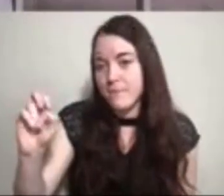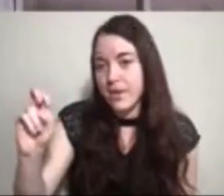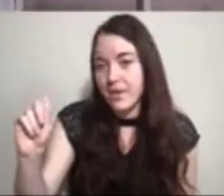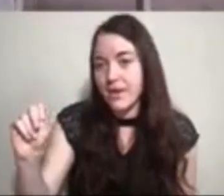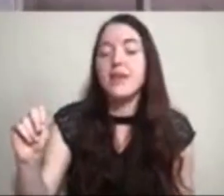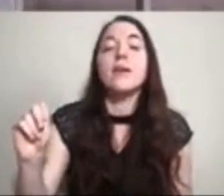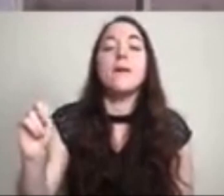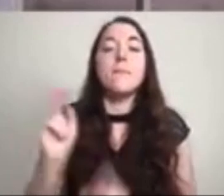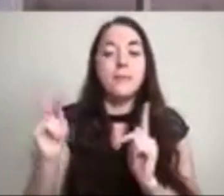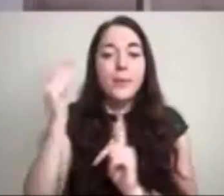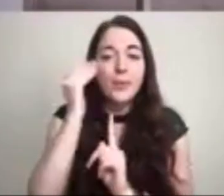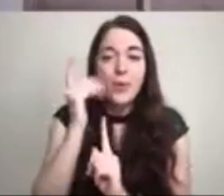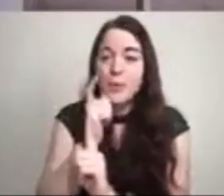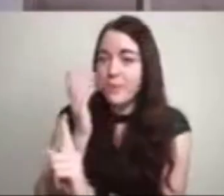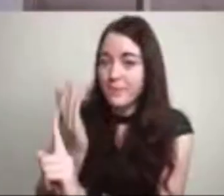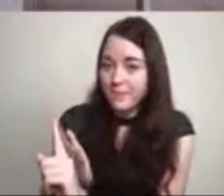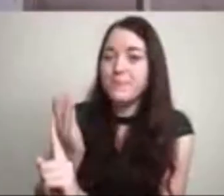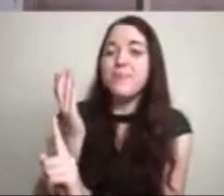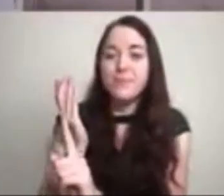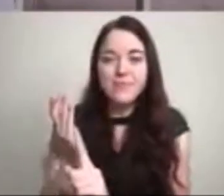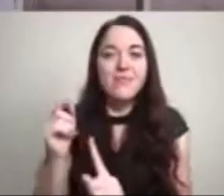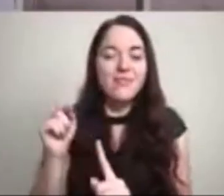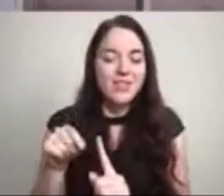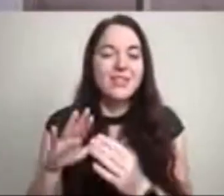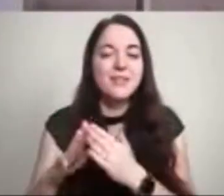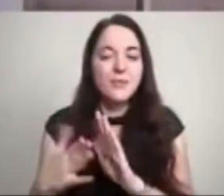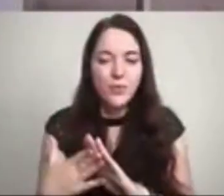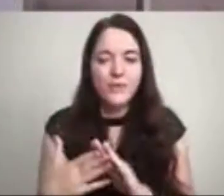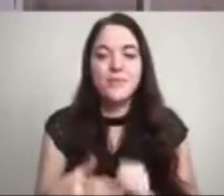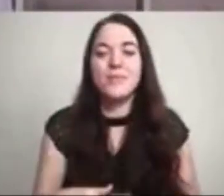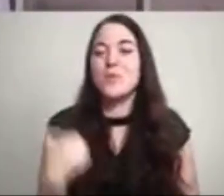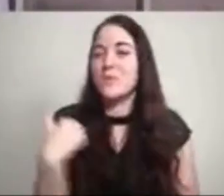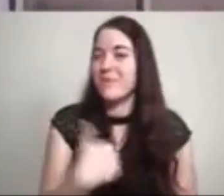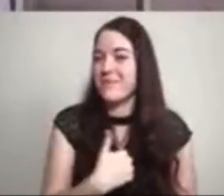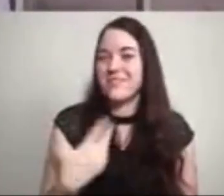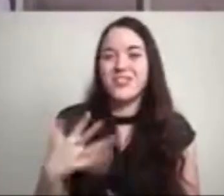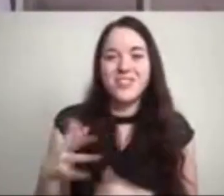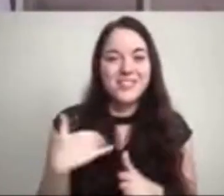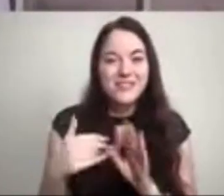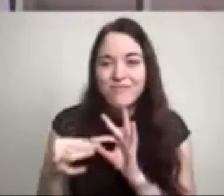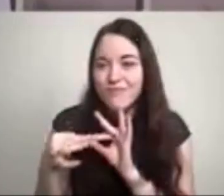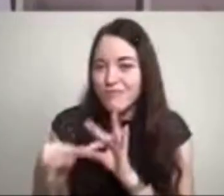area. We have had relations and,